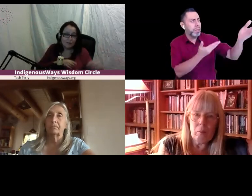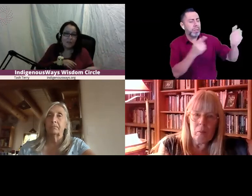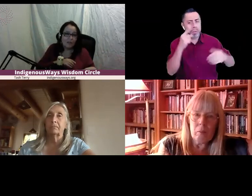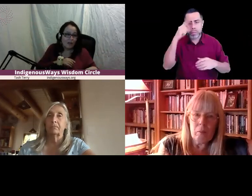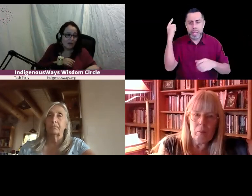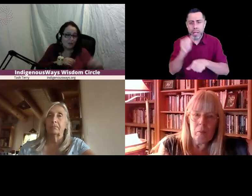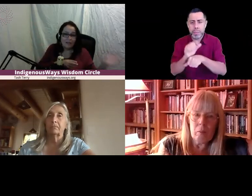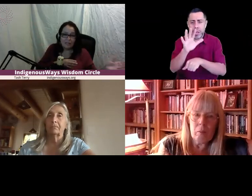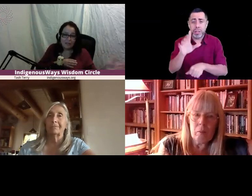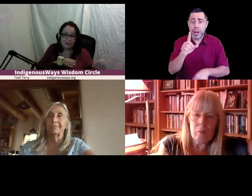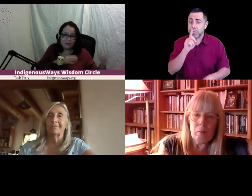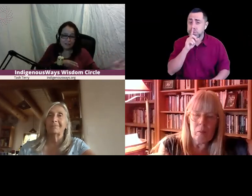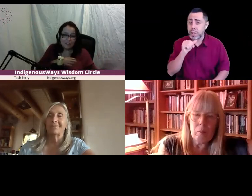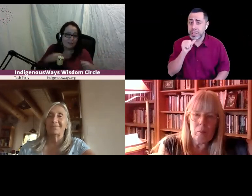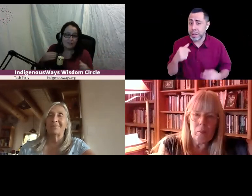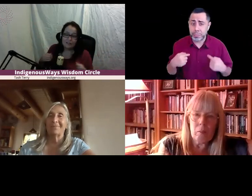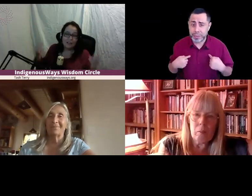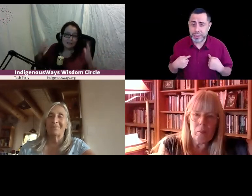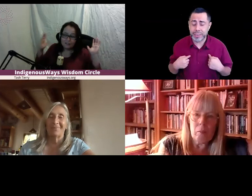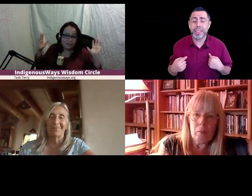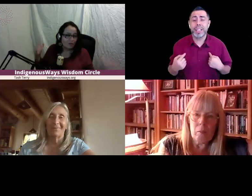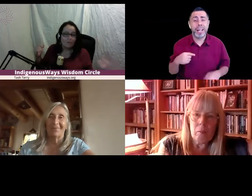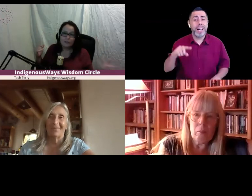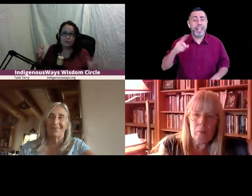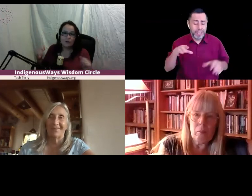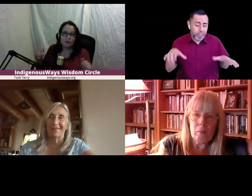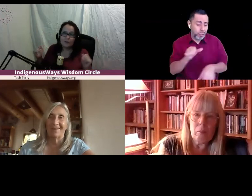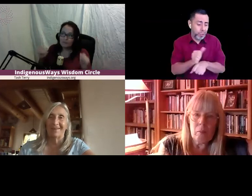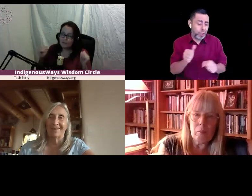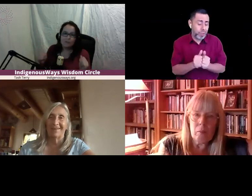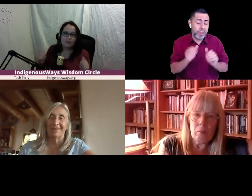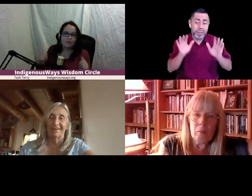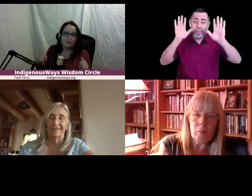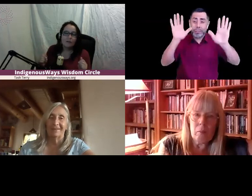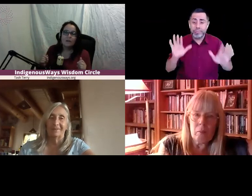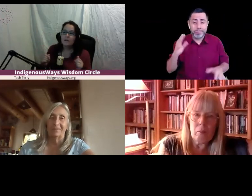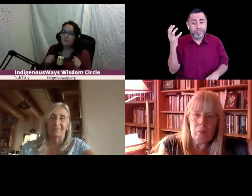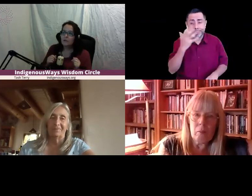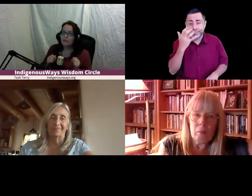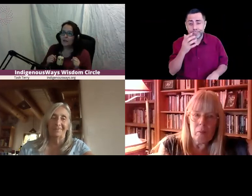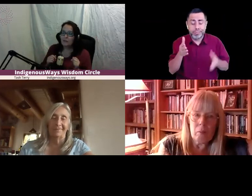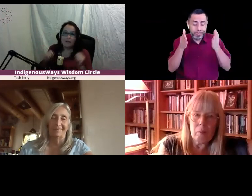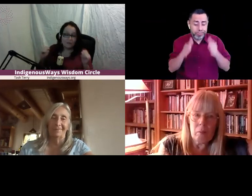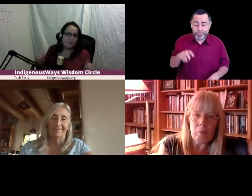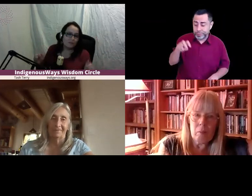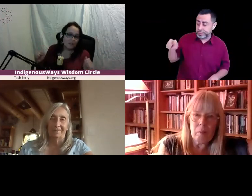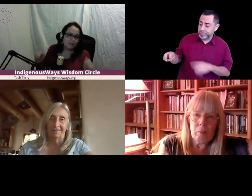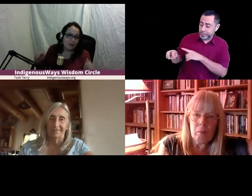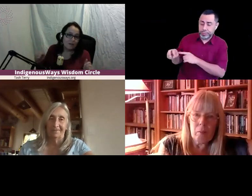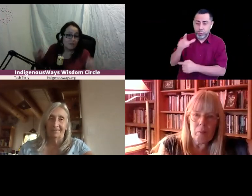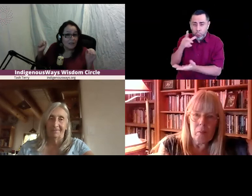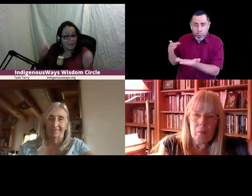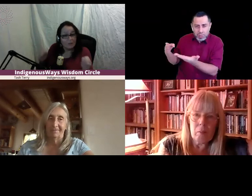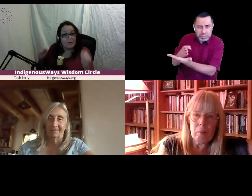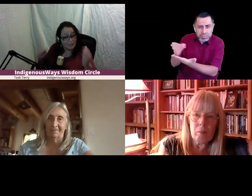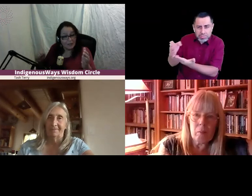fabulous navigator that sits on the side that does so much work. I'm so grateful. But having the boots on the ground